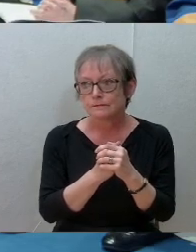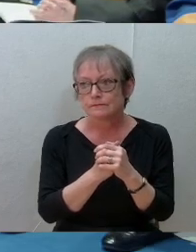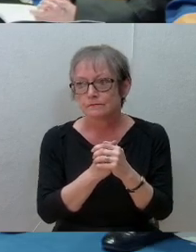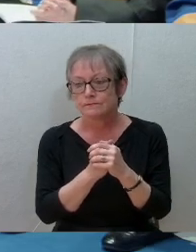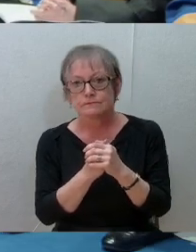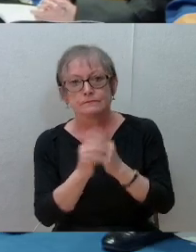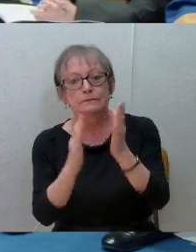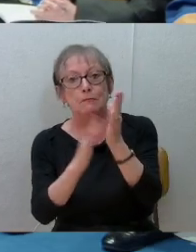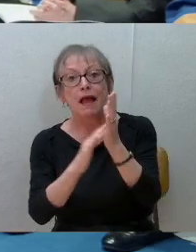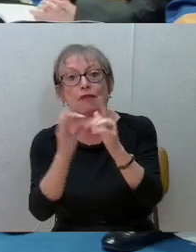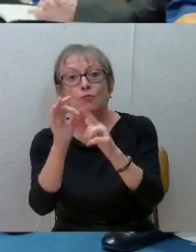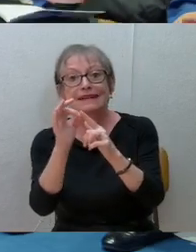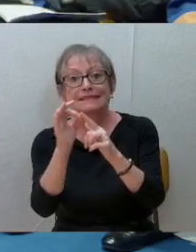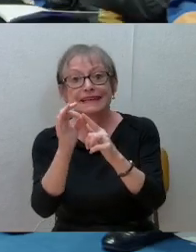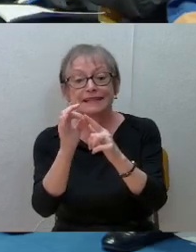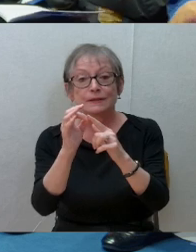Mia Presley.